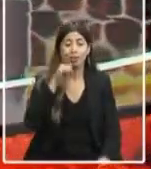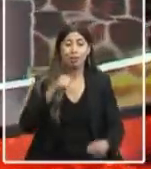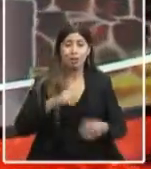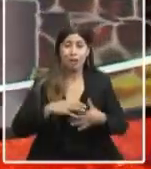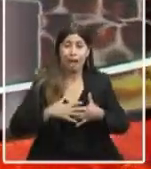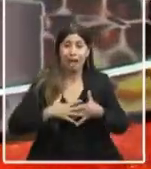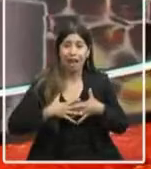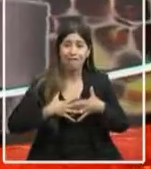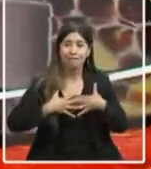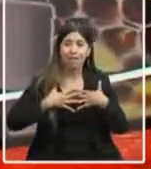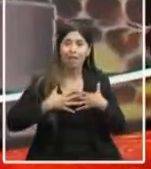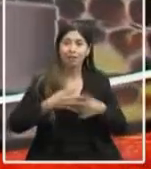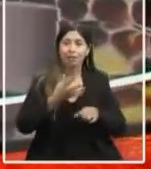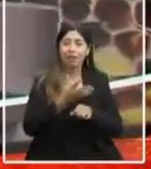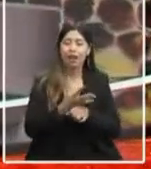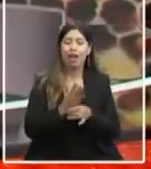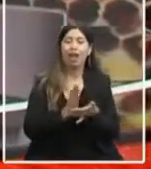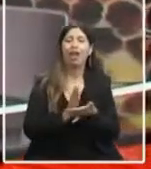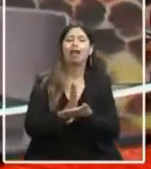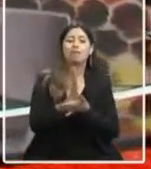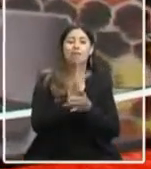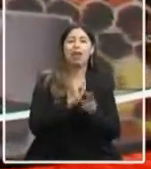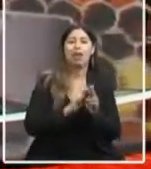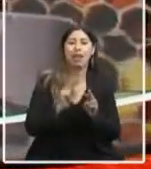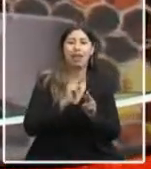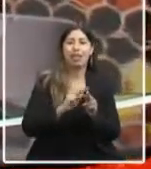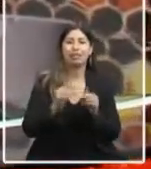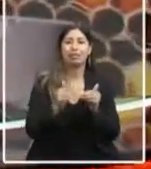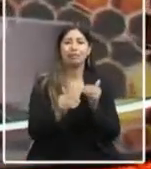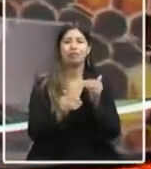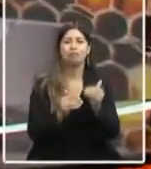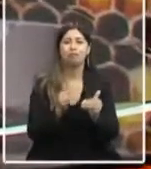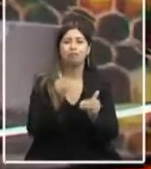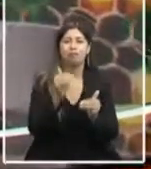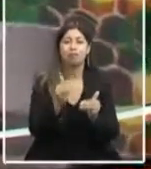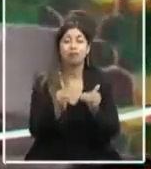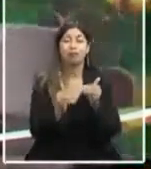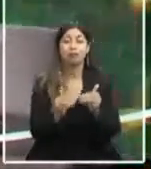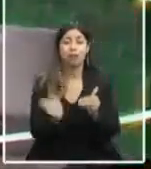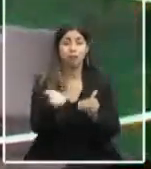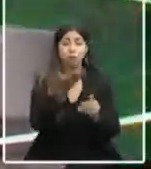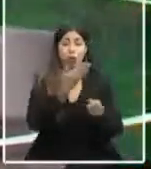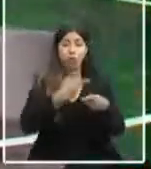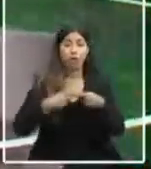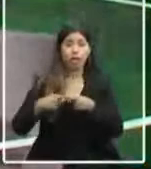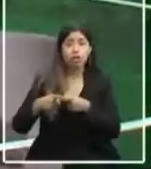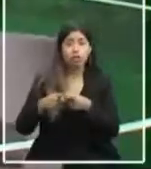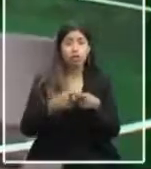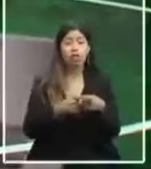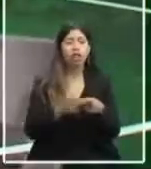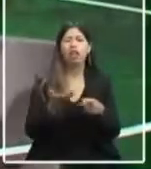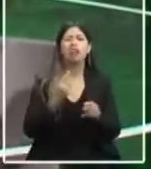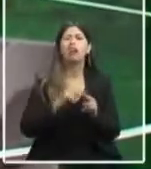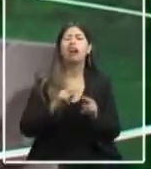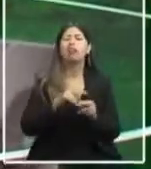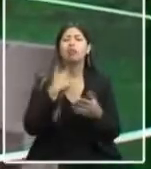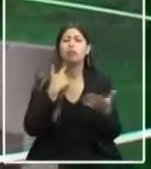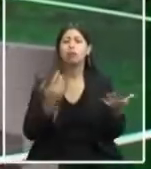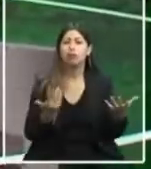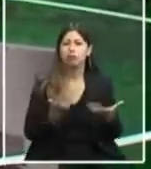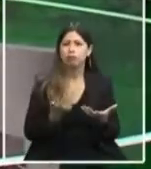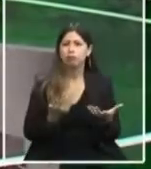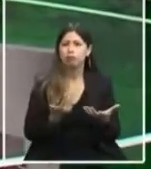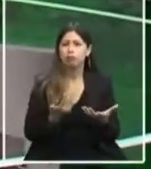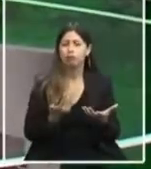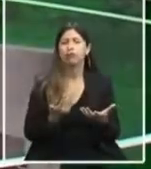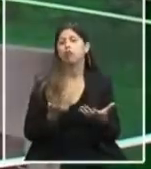our society, the restraint that we exercise is caused by the prices we pay. If something becomes very